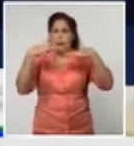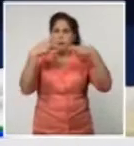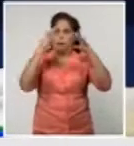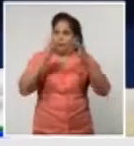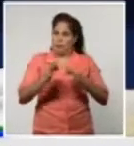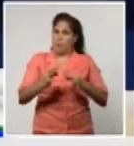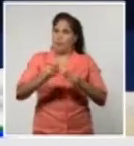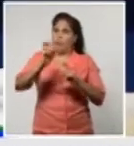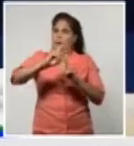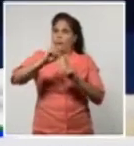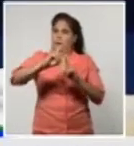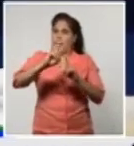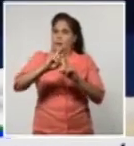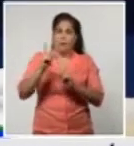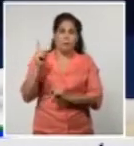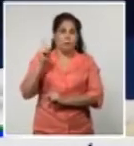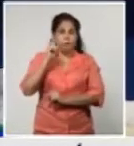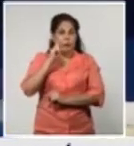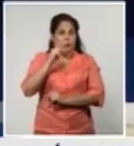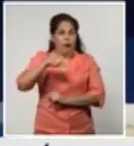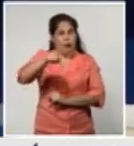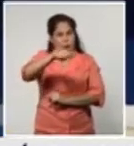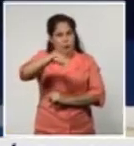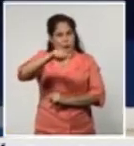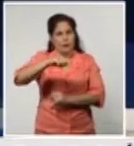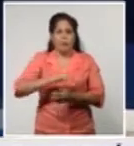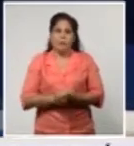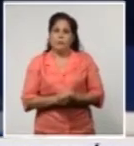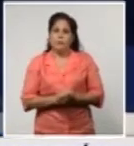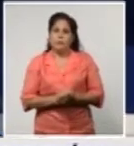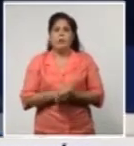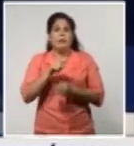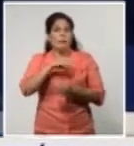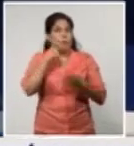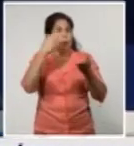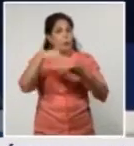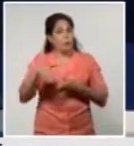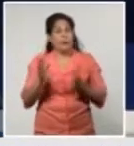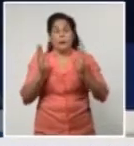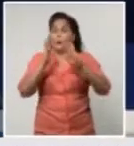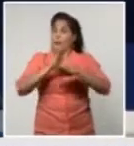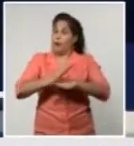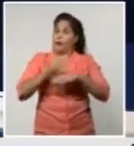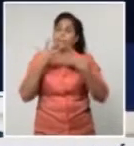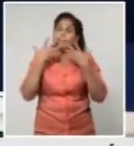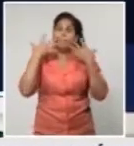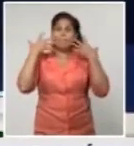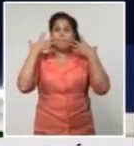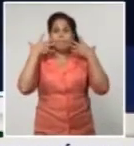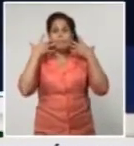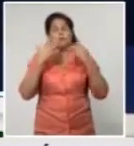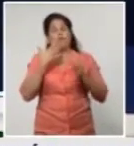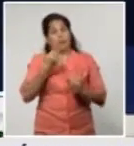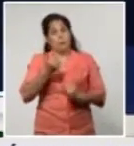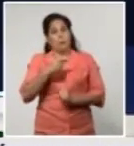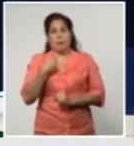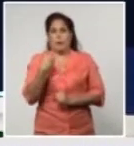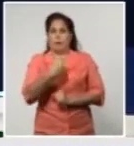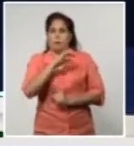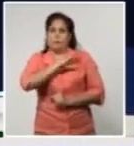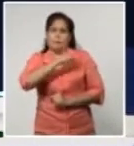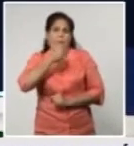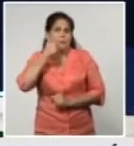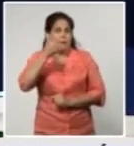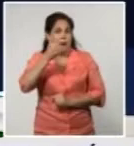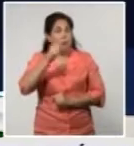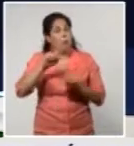our country who follow up and are aware of the information that we broadcast. Today, we'll